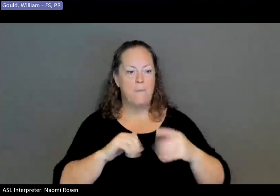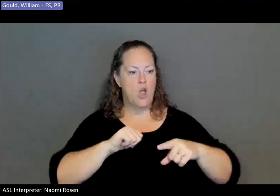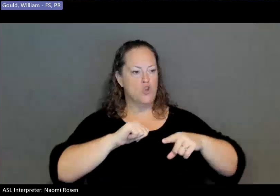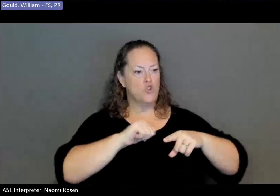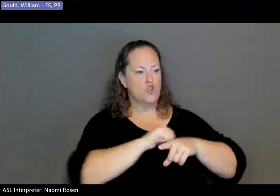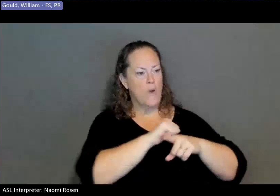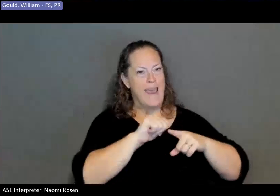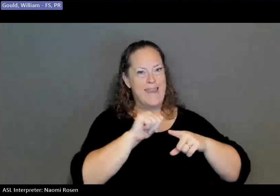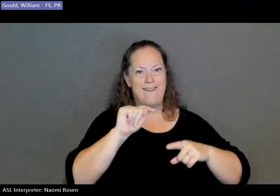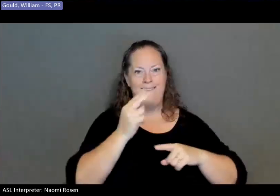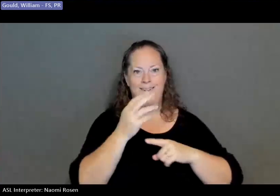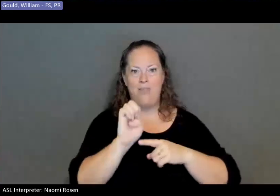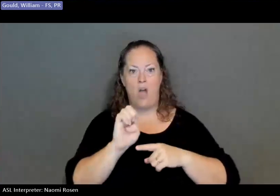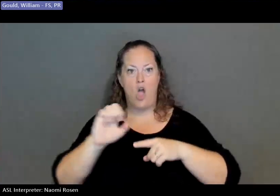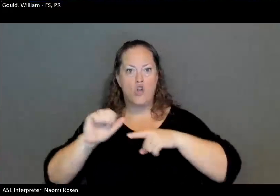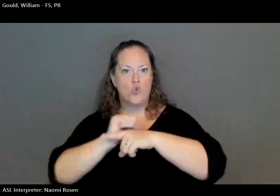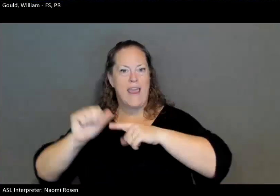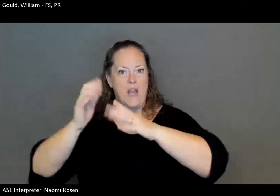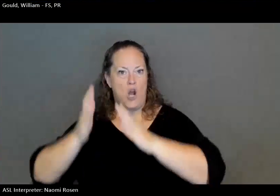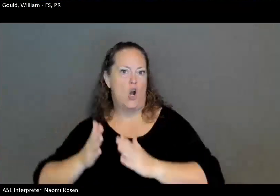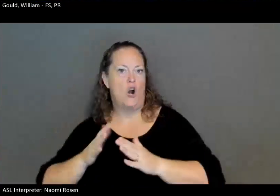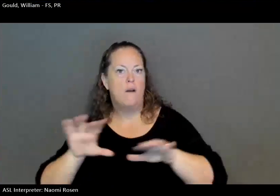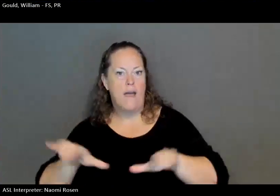folks. Yeah, Benita.